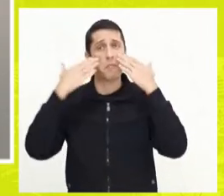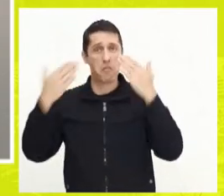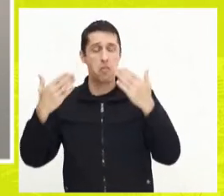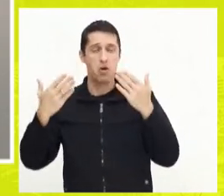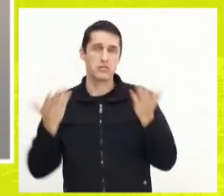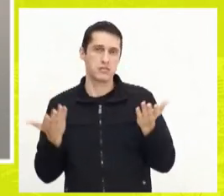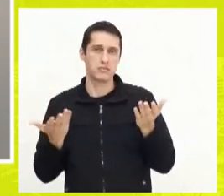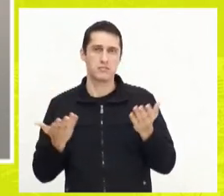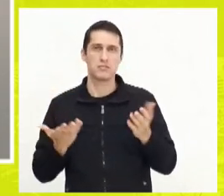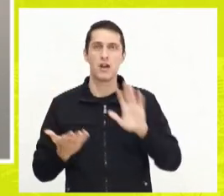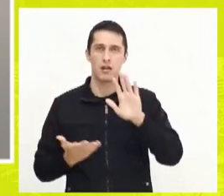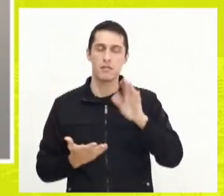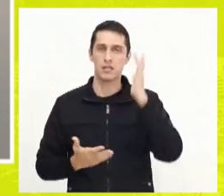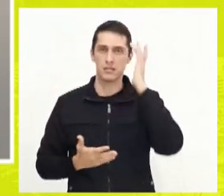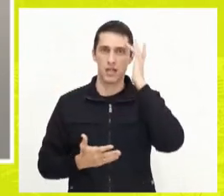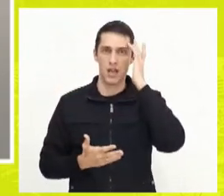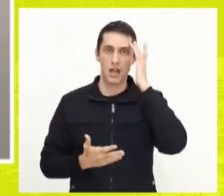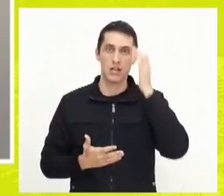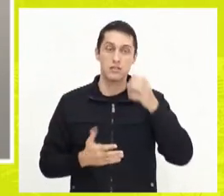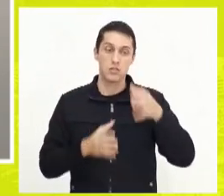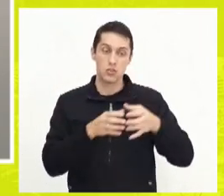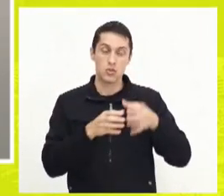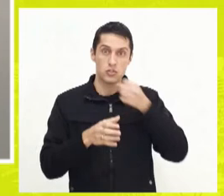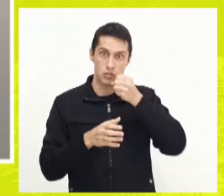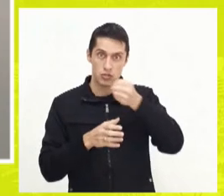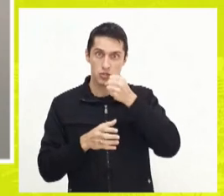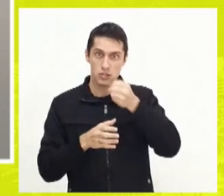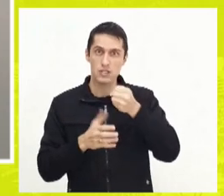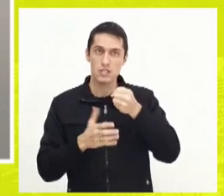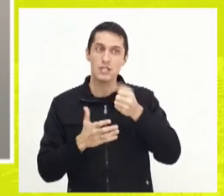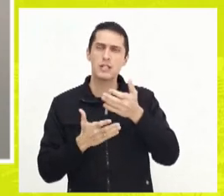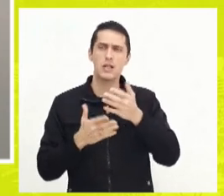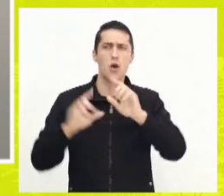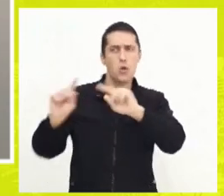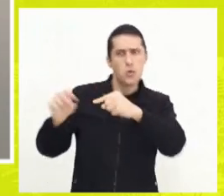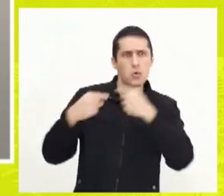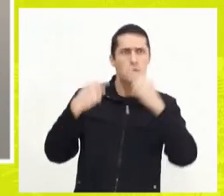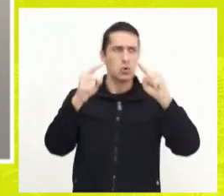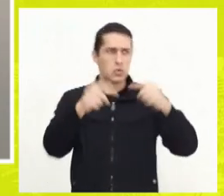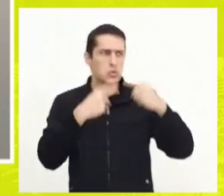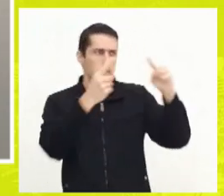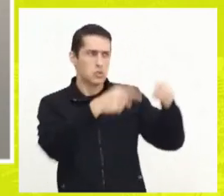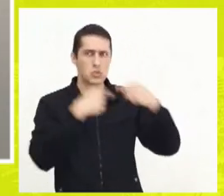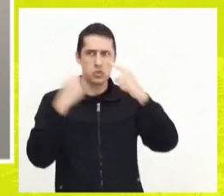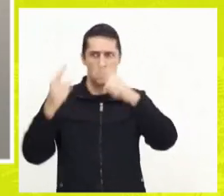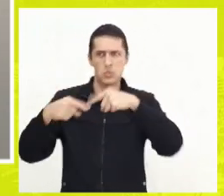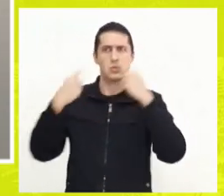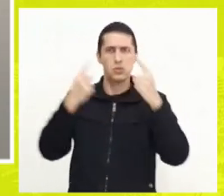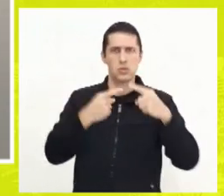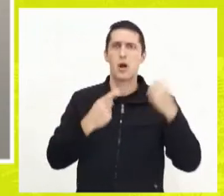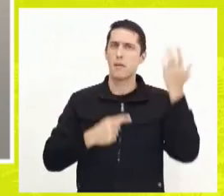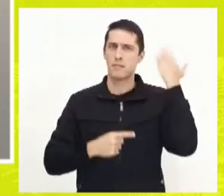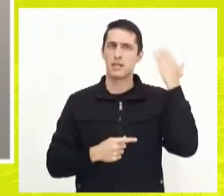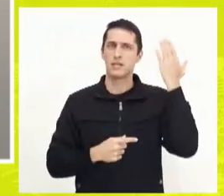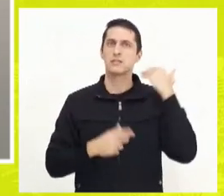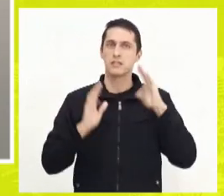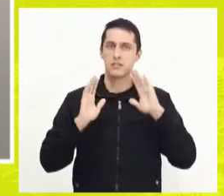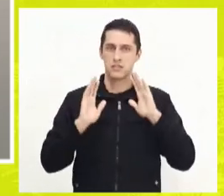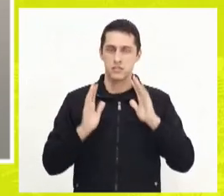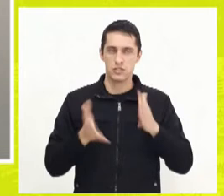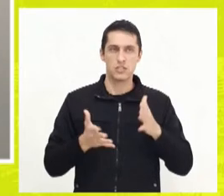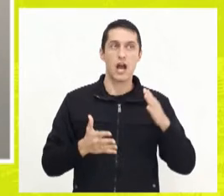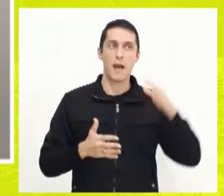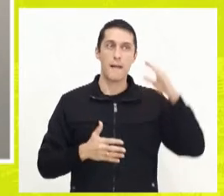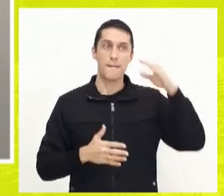evident one and still even though historically journalists have been attacked by presidents